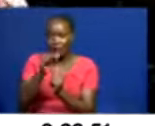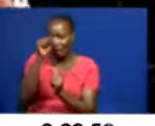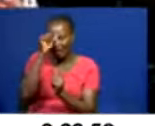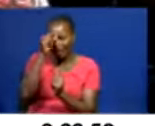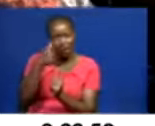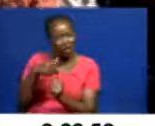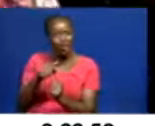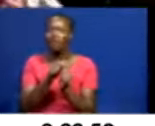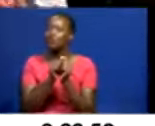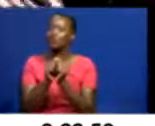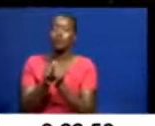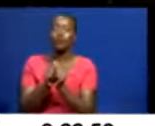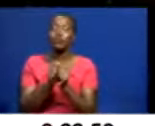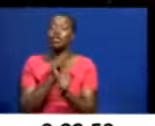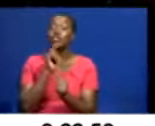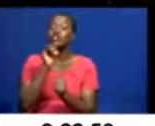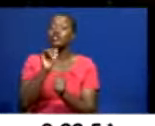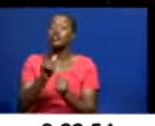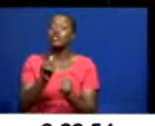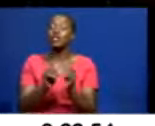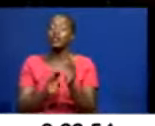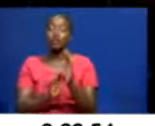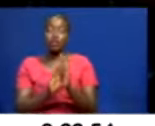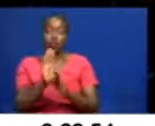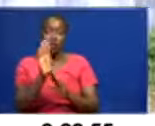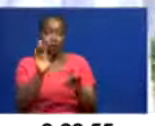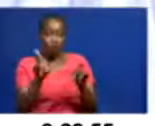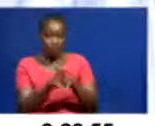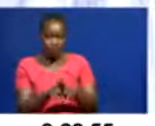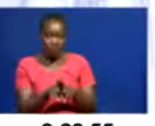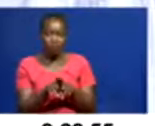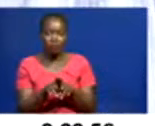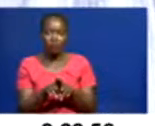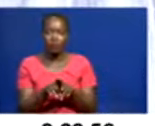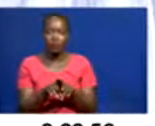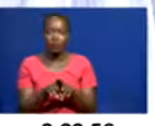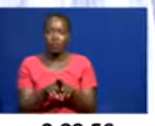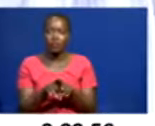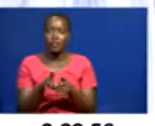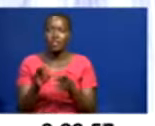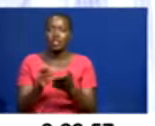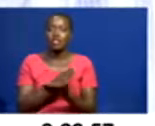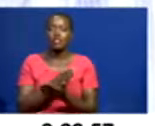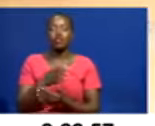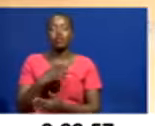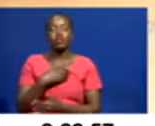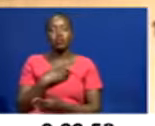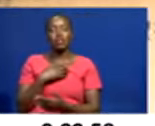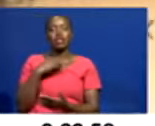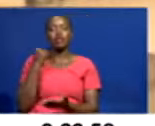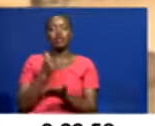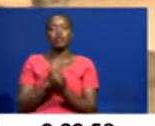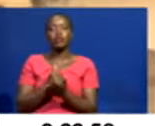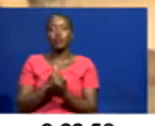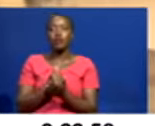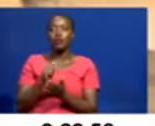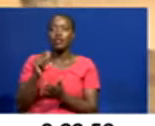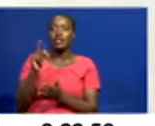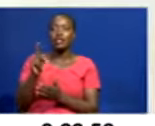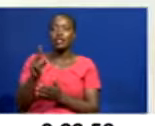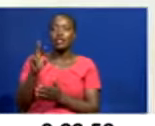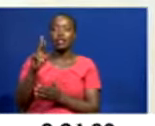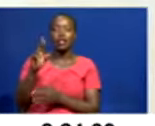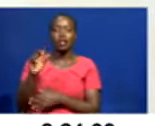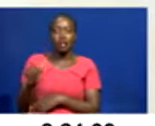pamoja, yotuweze kuendelea mbele. Kama namna gani? Meanwhile, a section of retired employees of the Kenya Railways Corporation in Kakamega